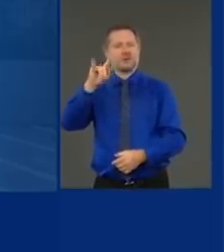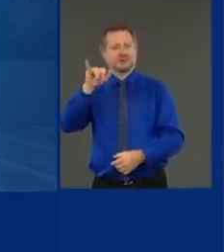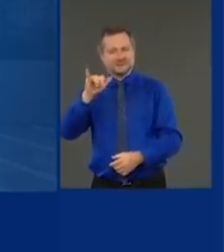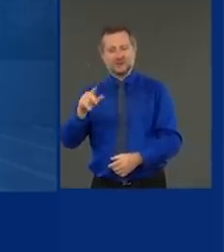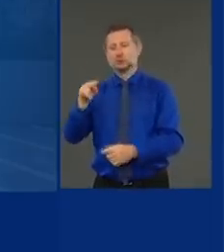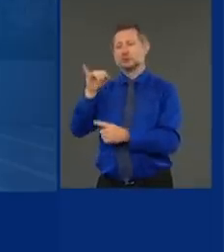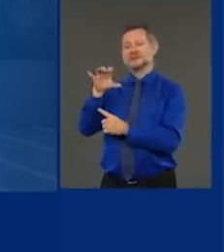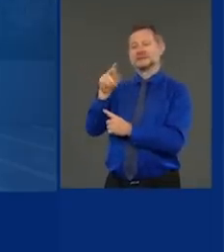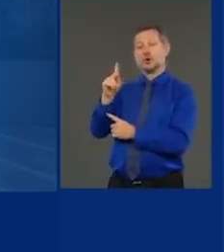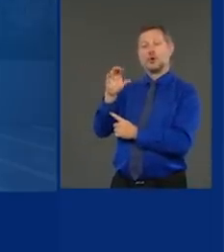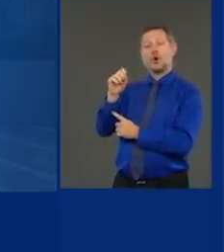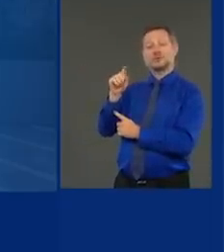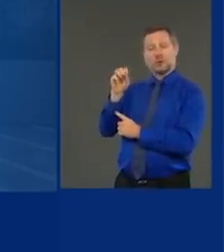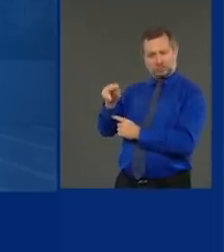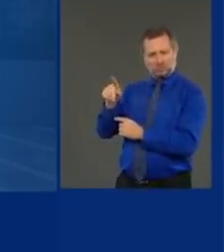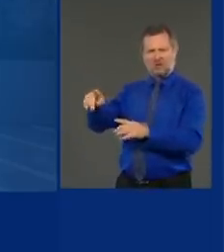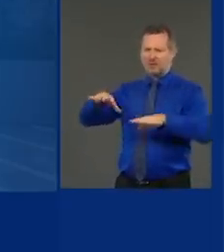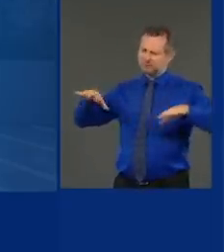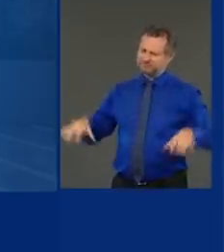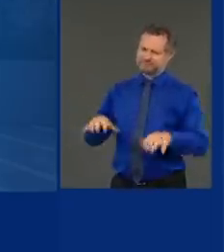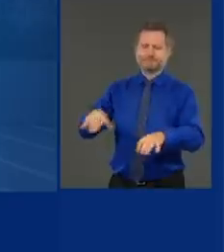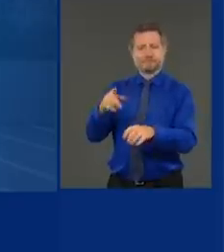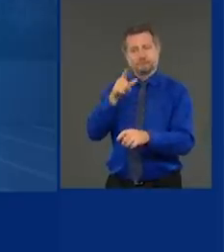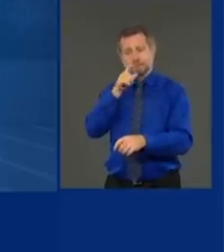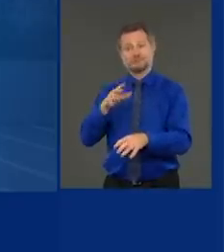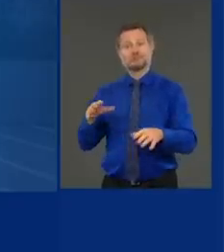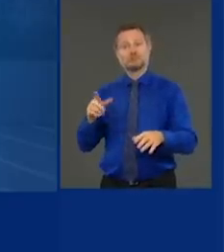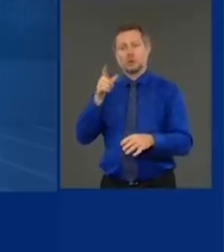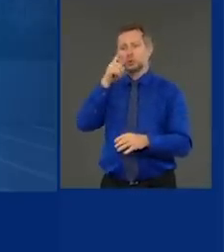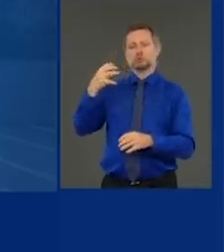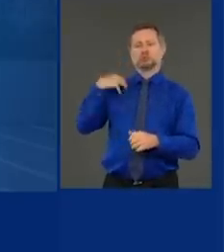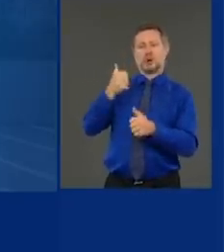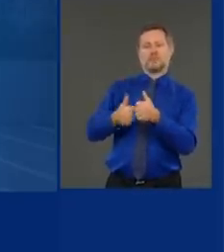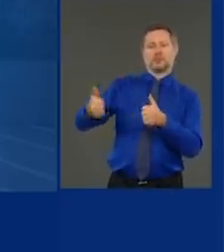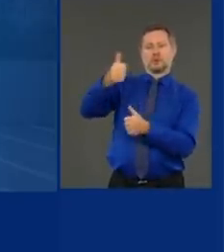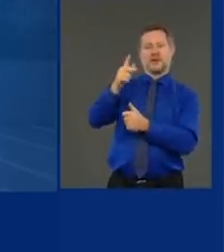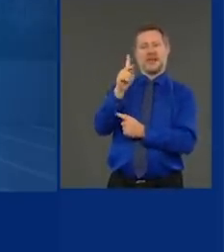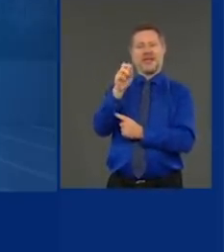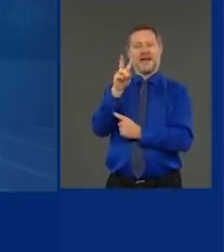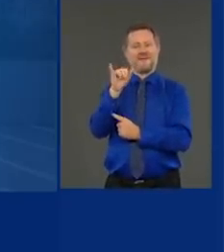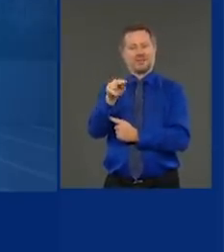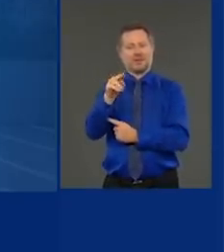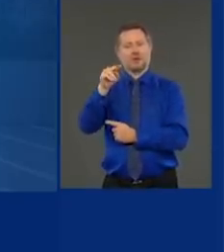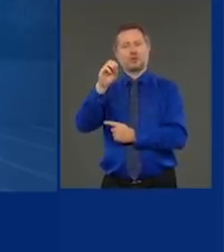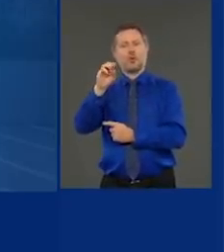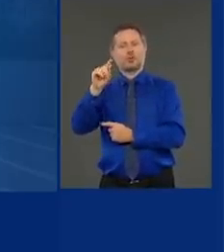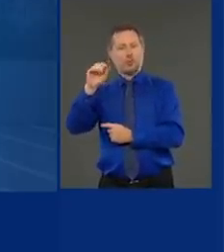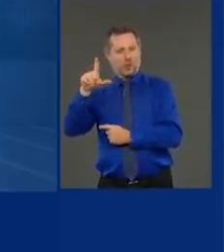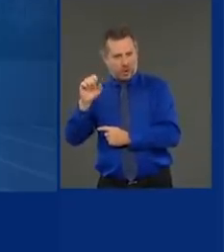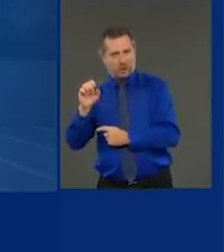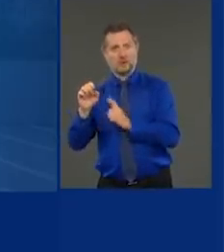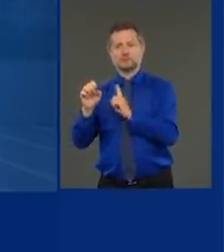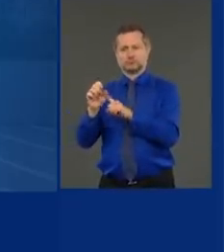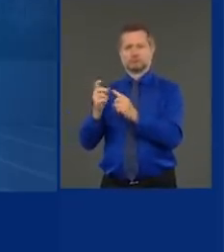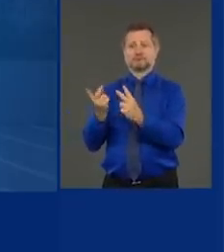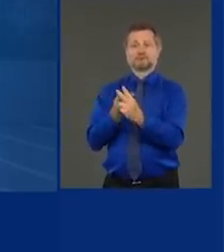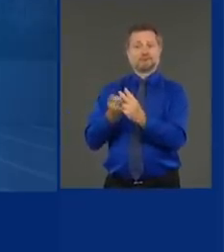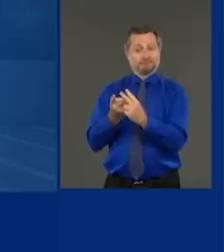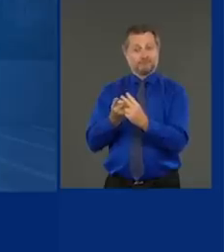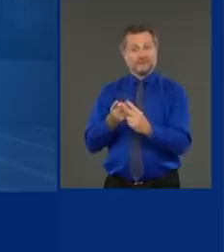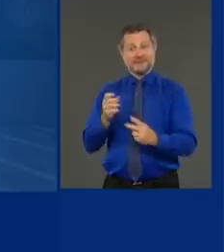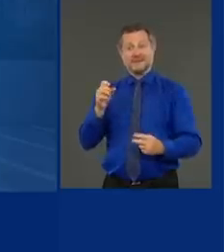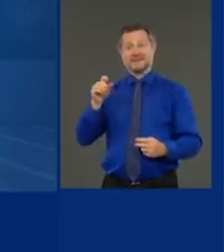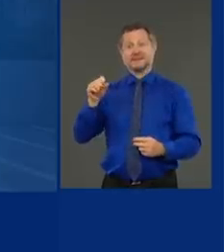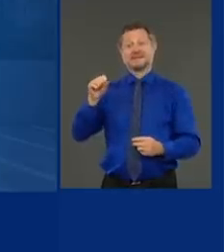who runs it, Chairman Kevin O'Toole. The St. Nicholas Greek Church has been a long